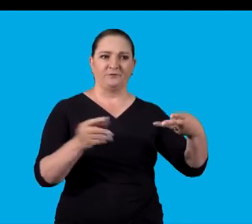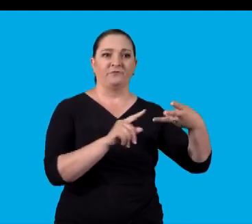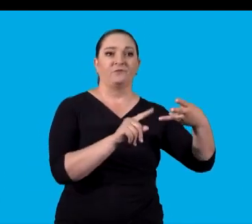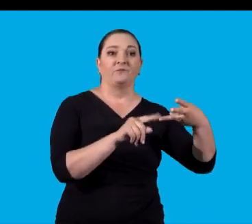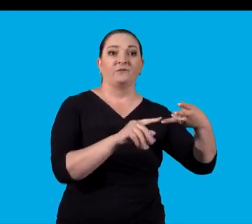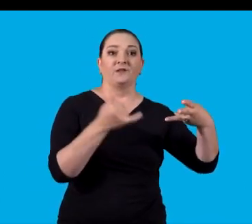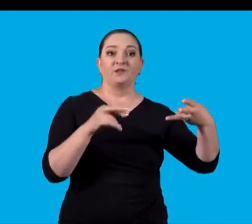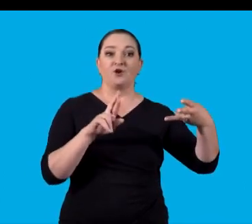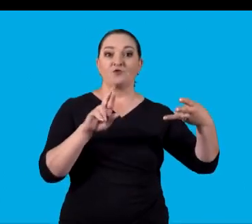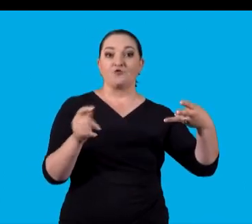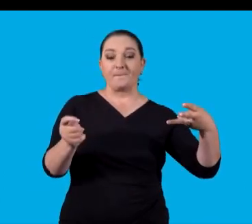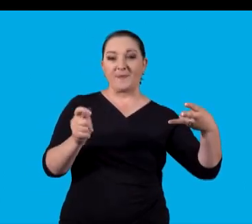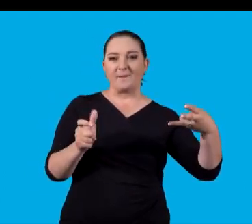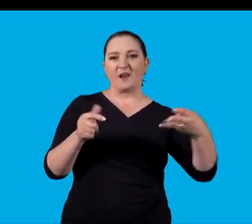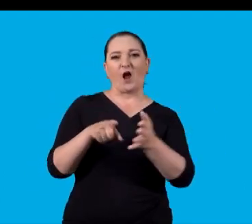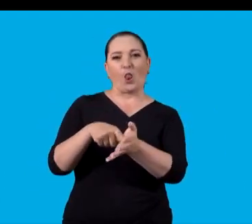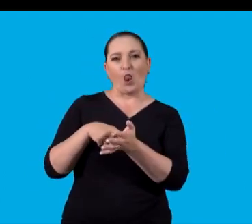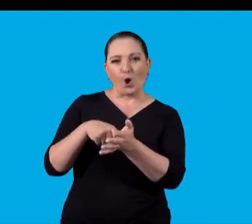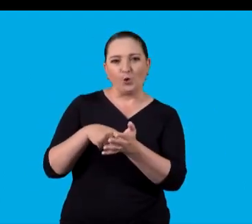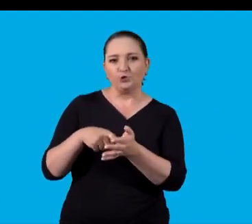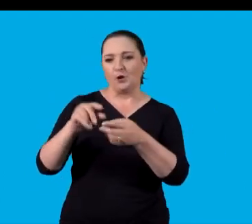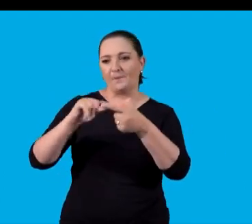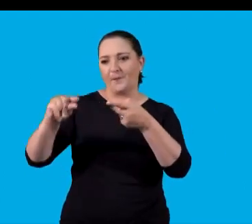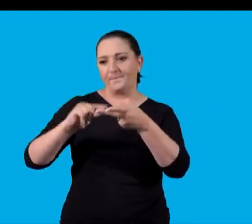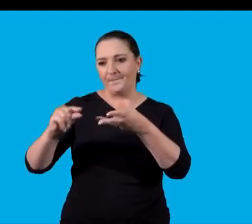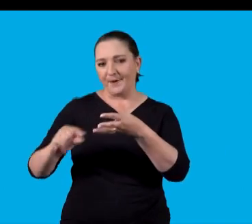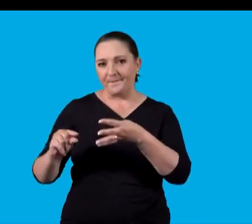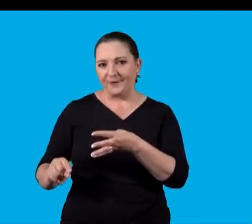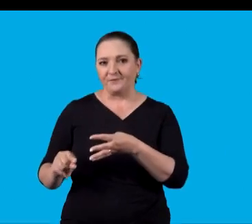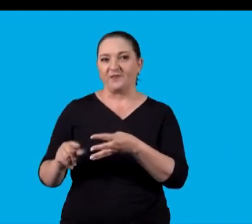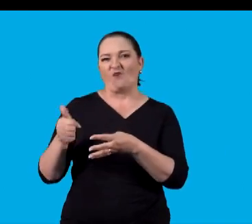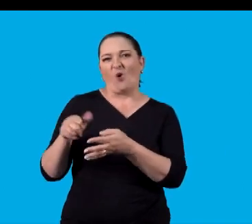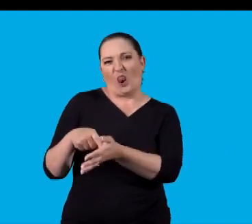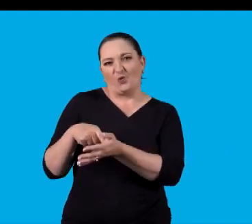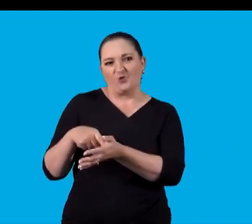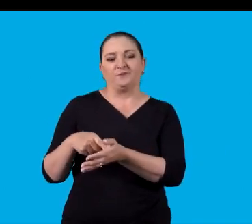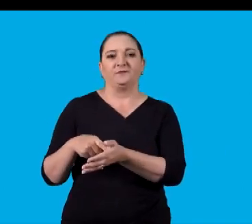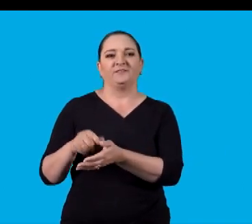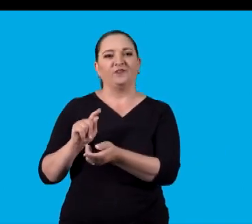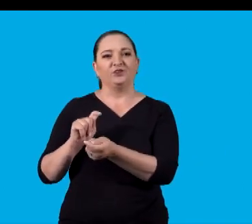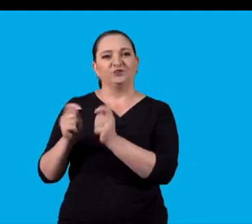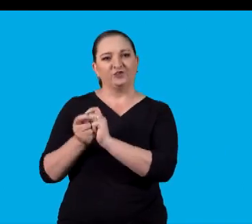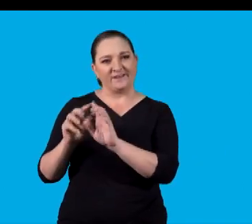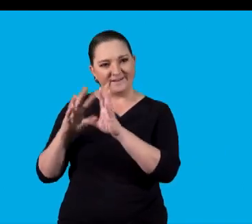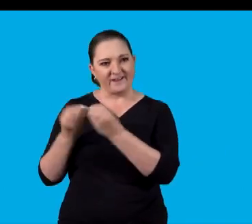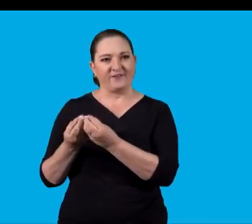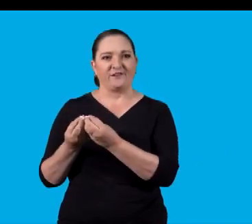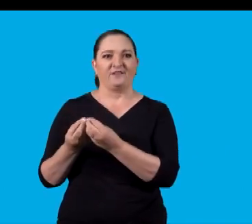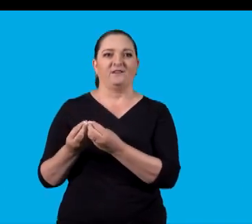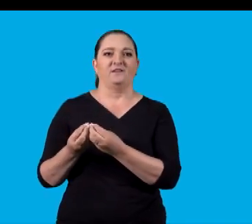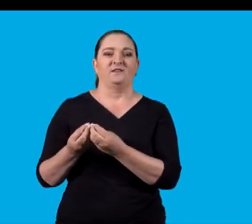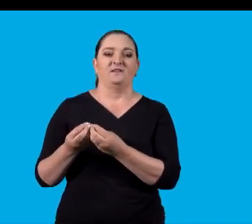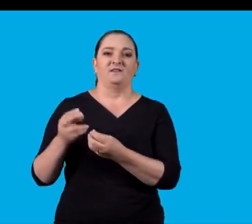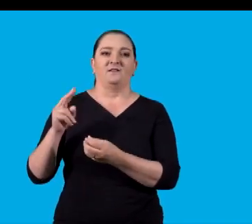from and or the repayment of loans. So I'm going to look at the entire change in loans, and I'll also do the